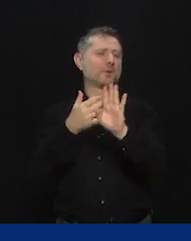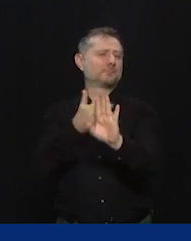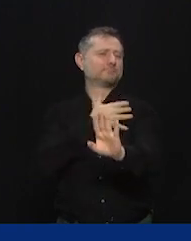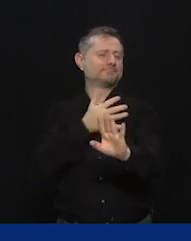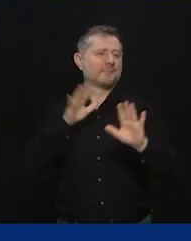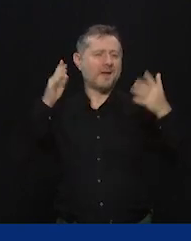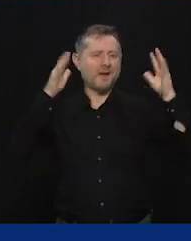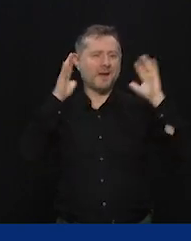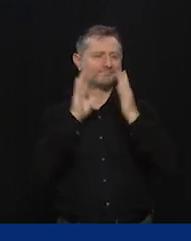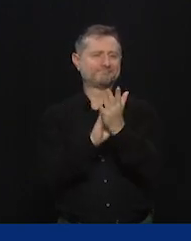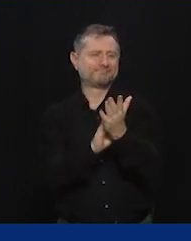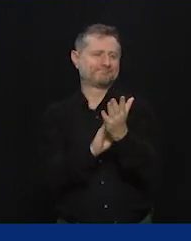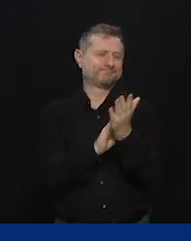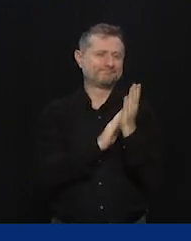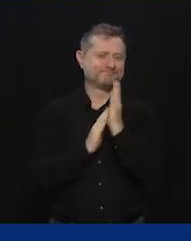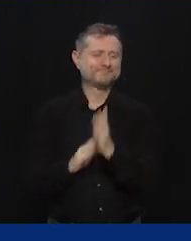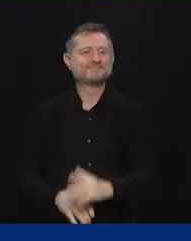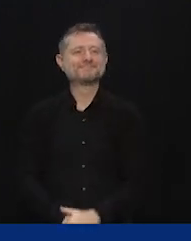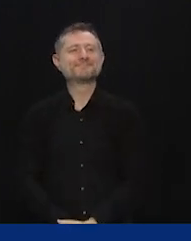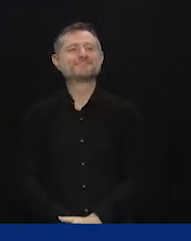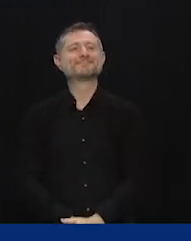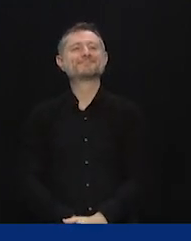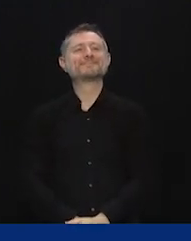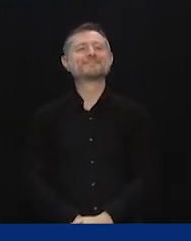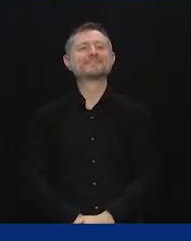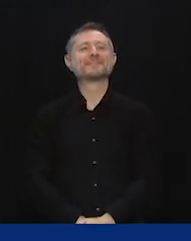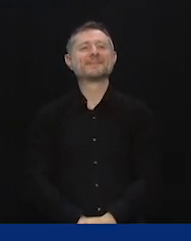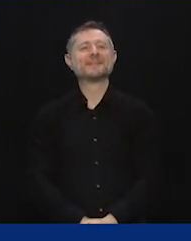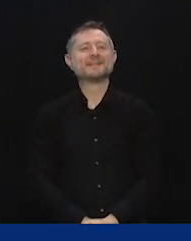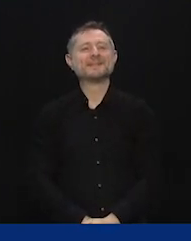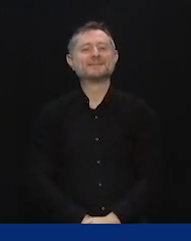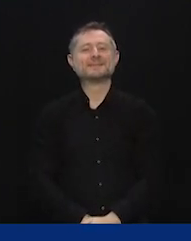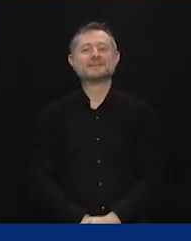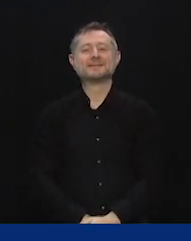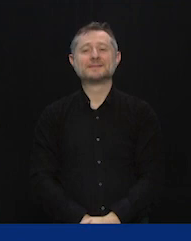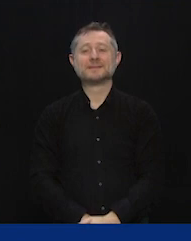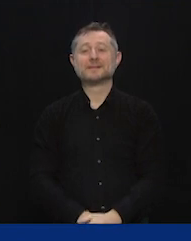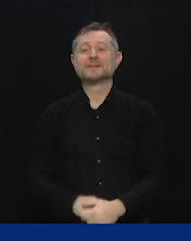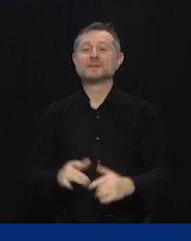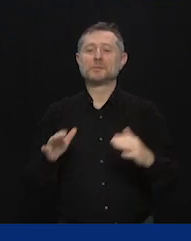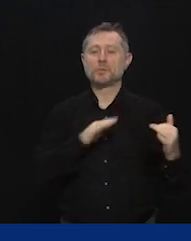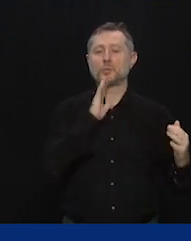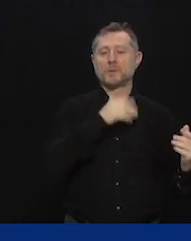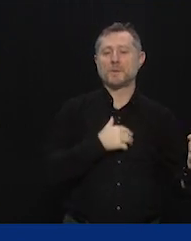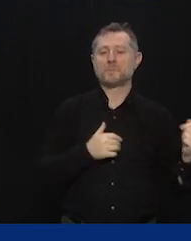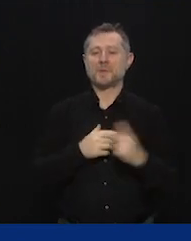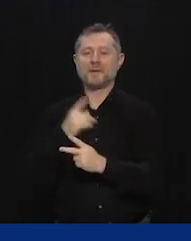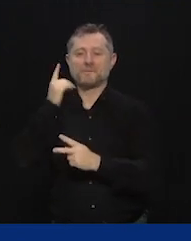All right, we'll come out and then we'll come back for Q&A. Right this way?